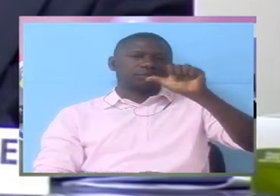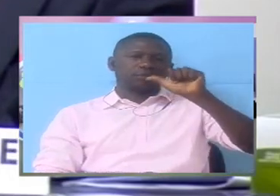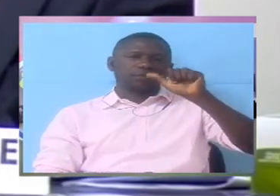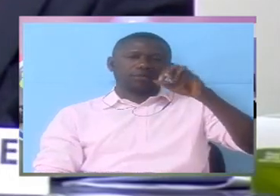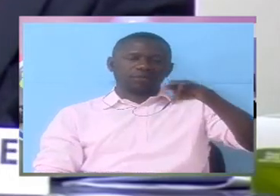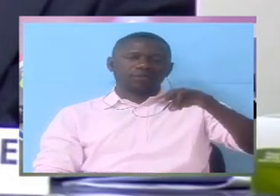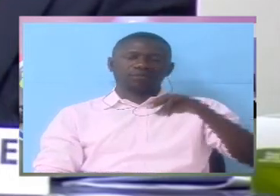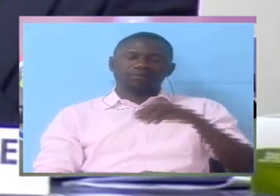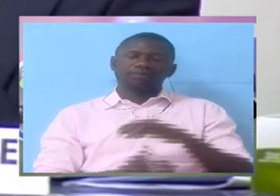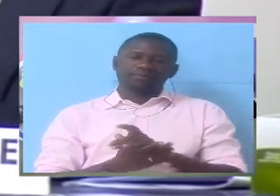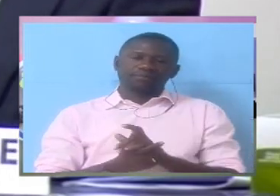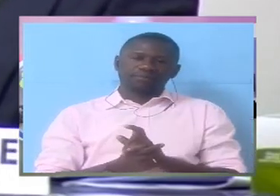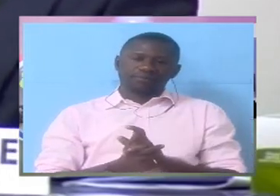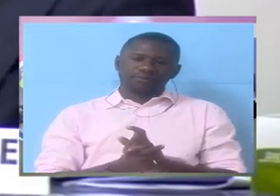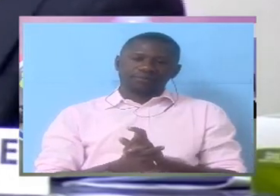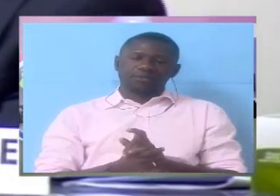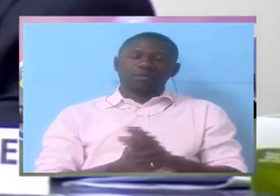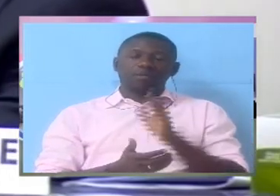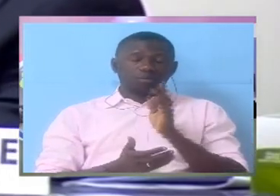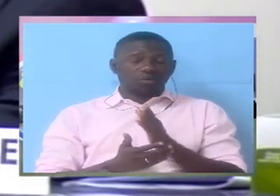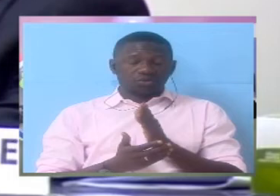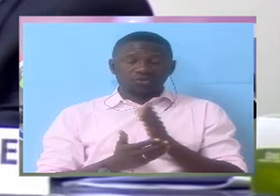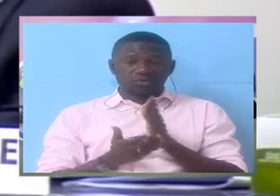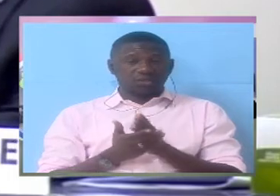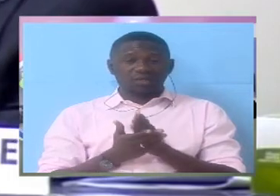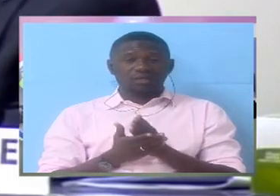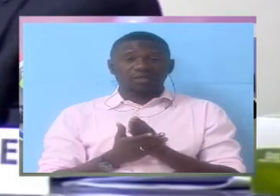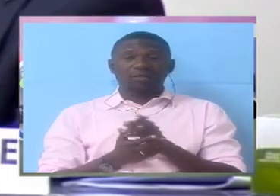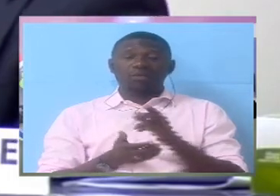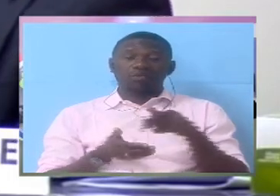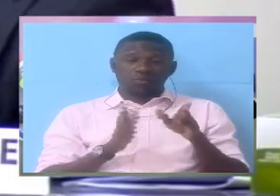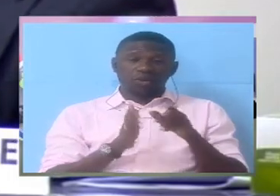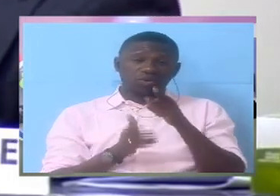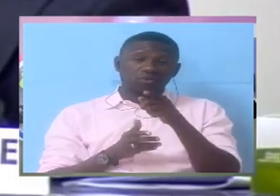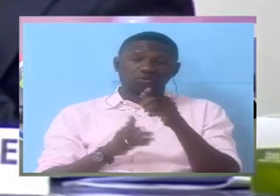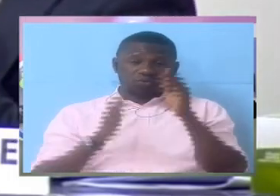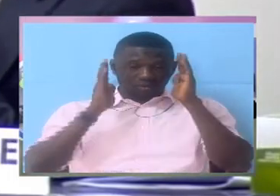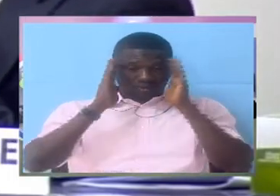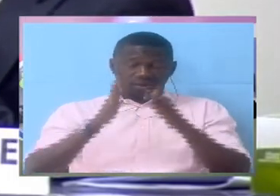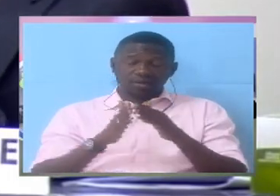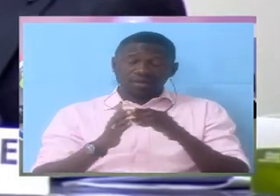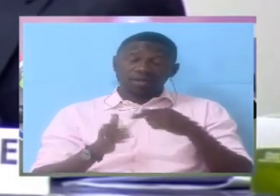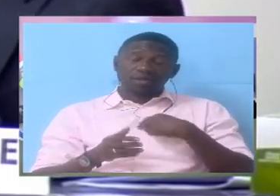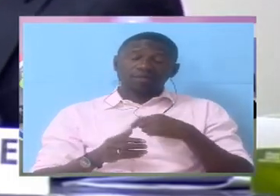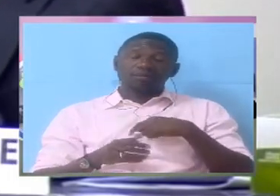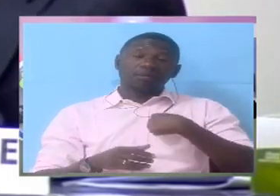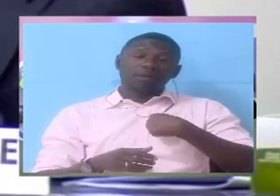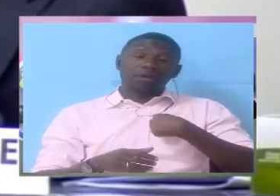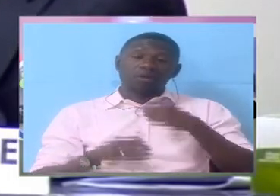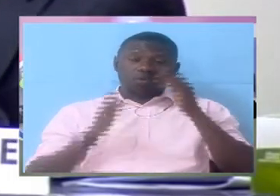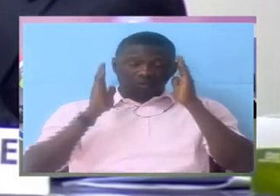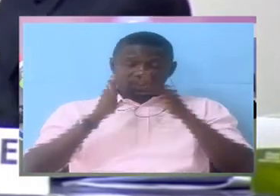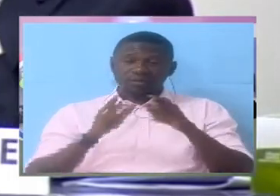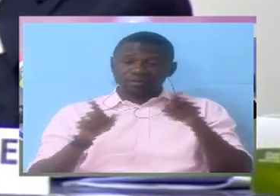But the fact that the way you worship and the way I worship are